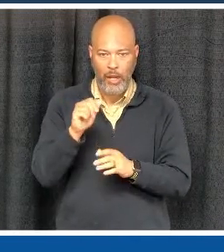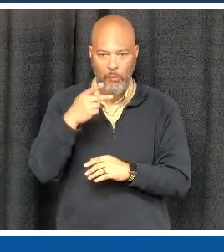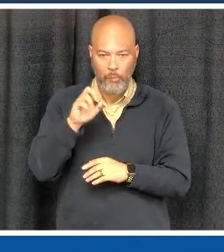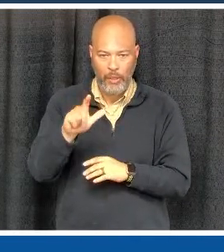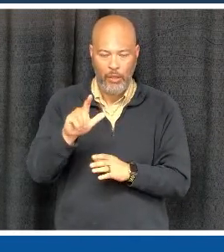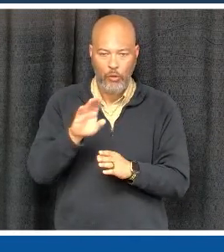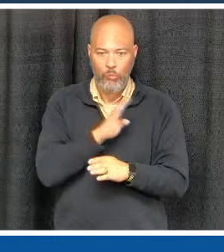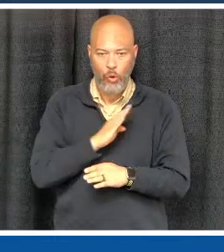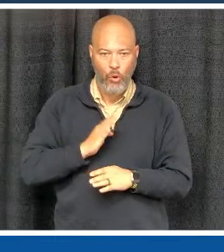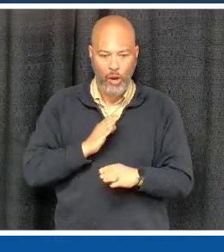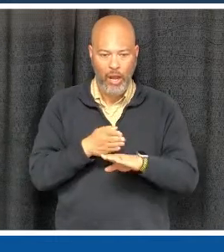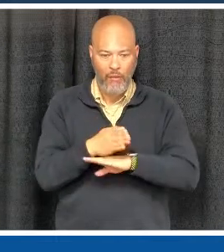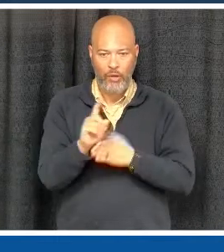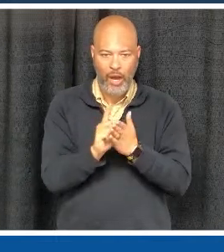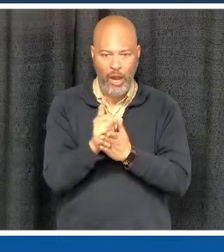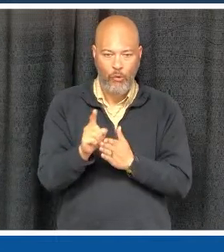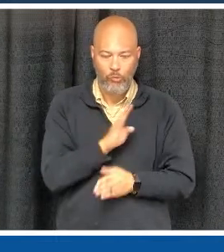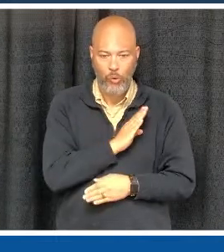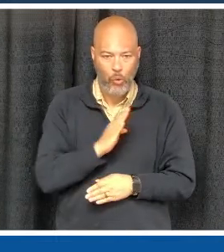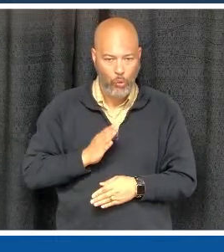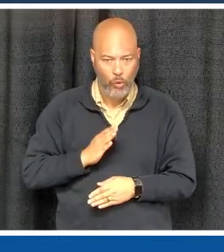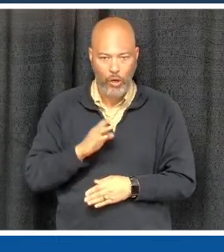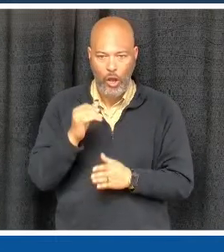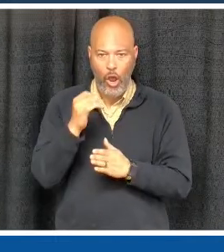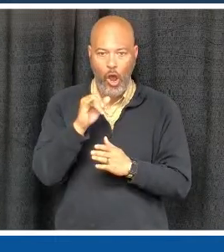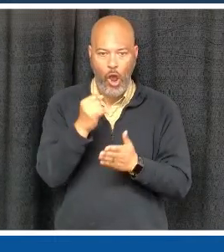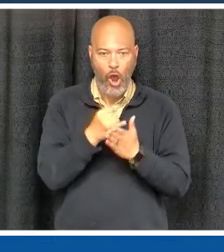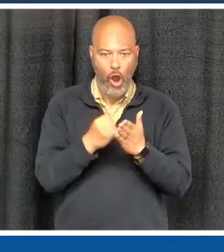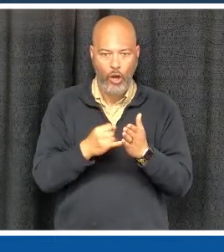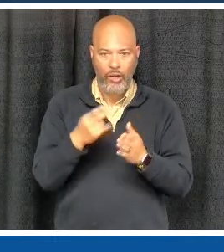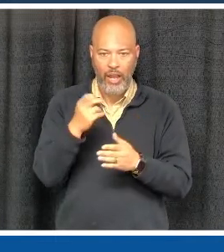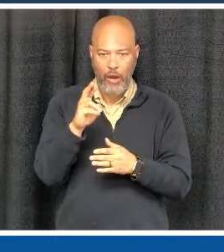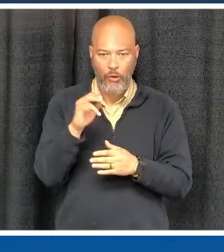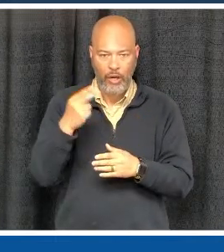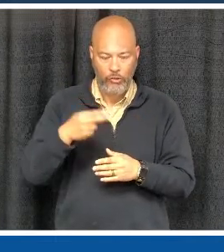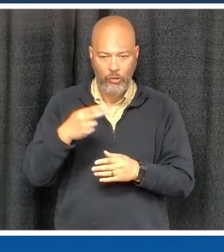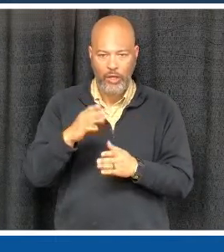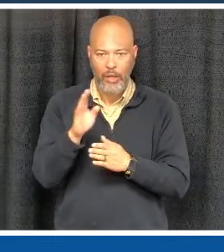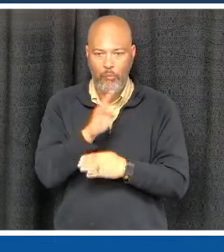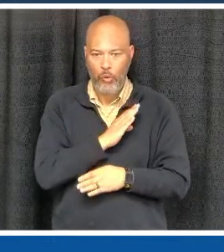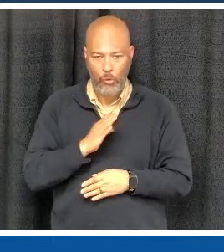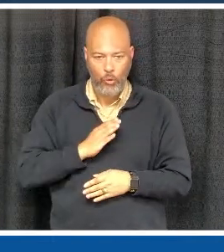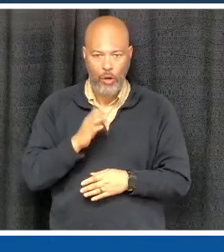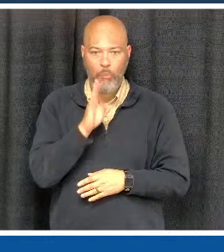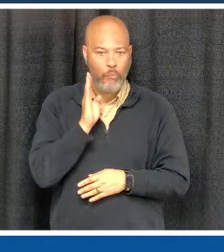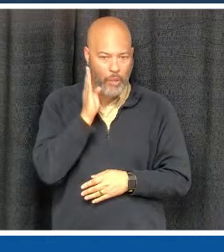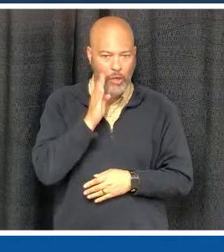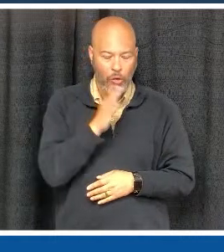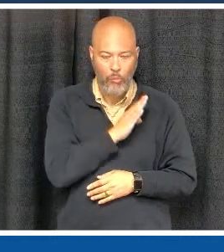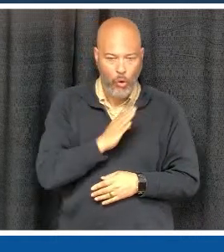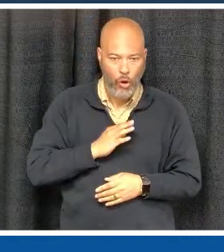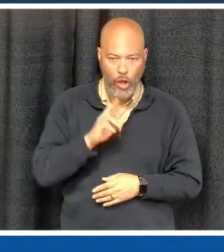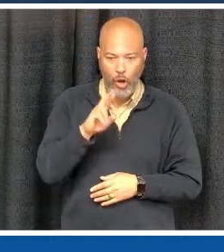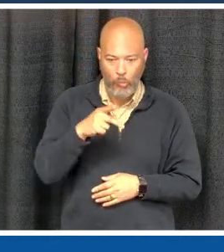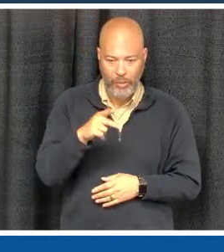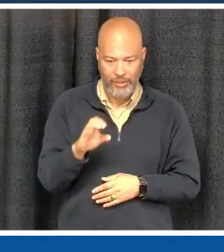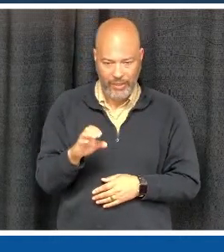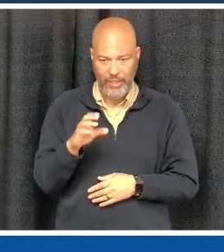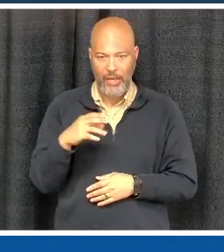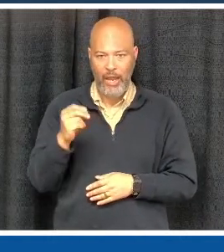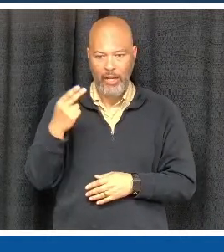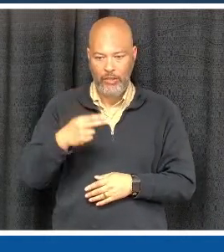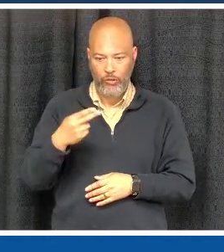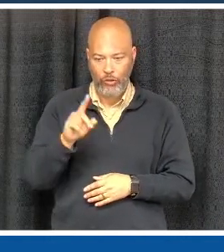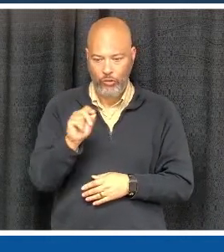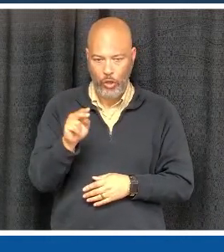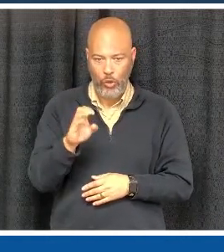After Hours Establishment Board, Arts and Heritage Council, Beer Board, Regional Planning Commission, Regional Historic